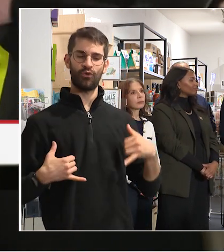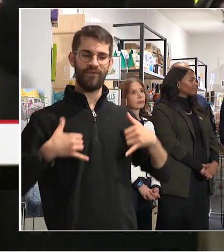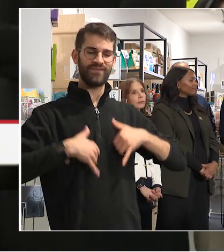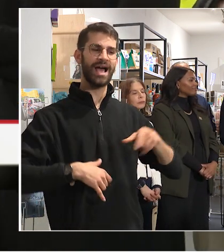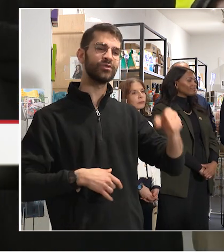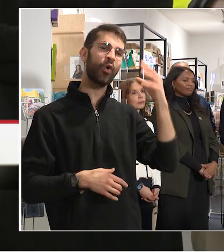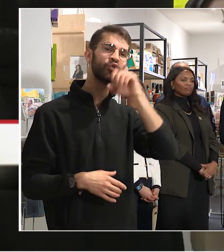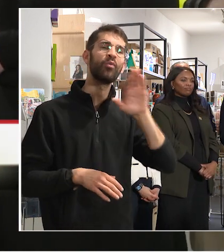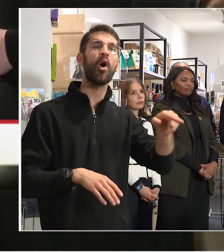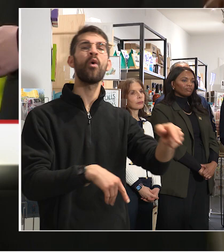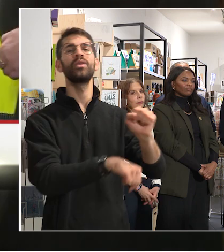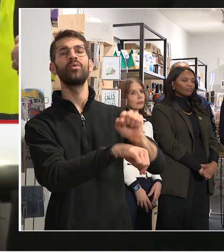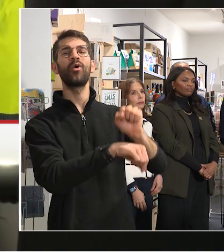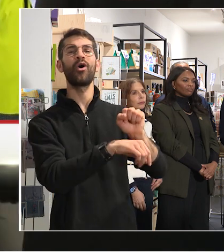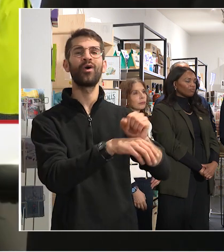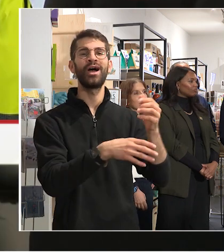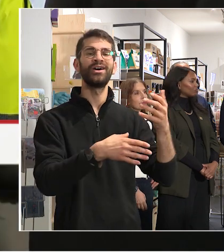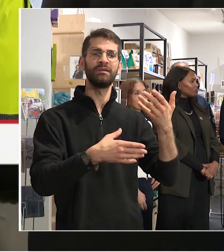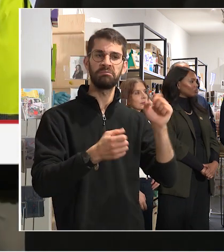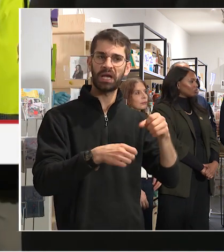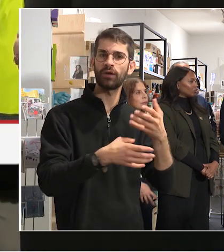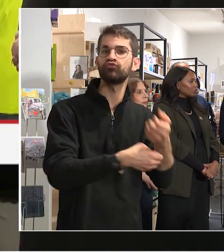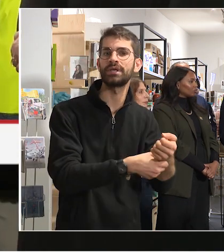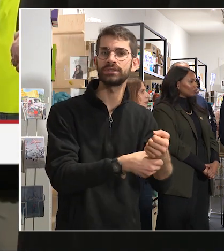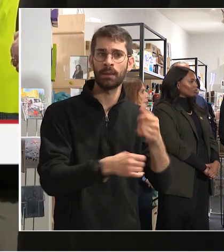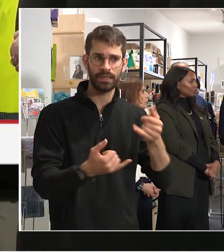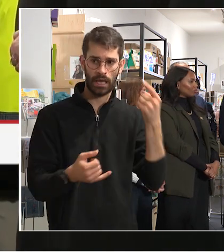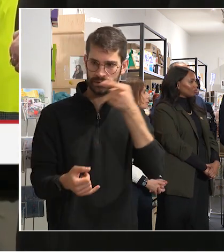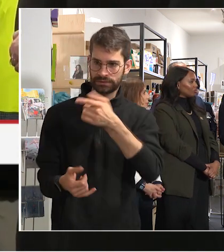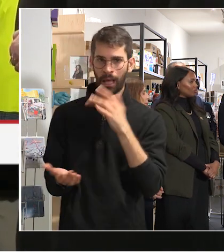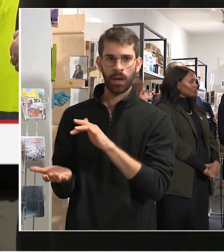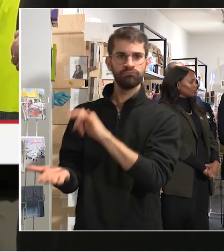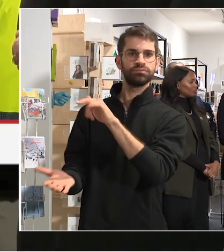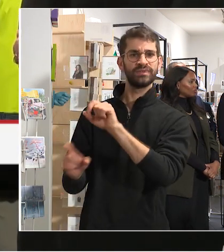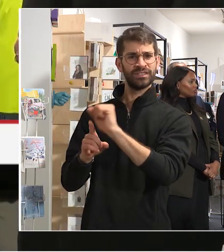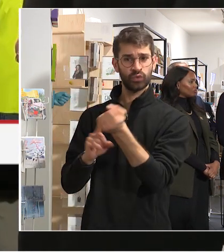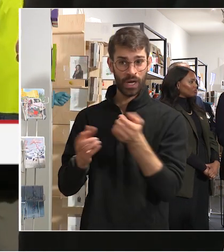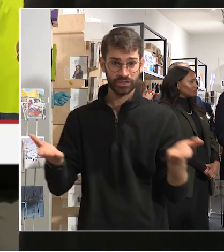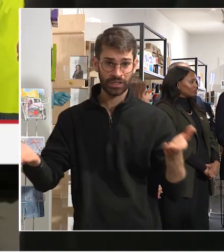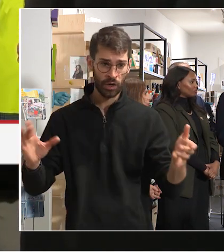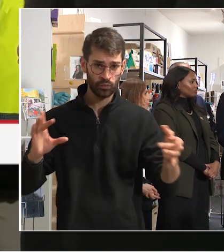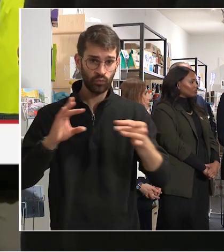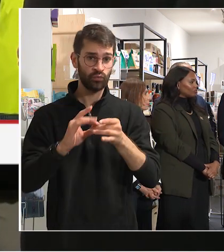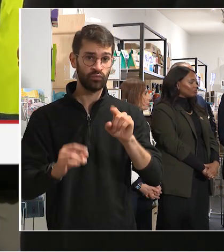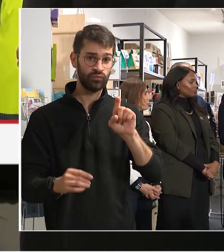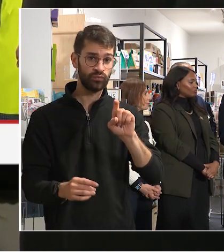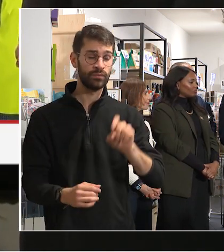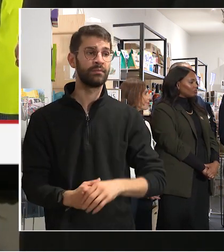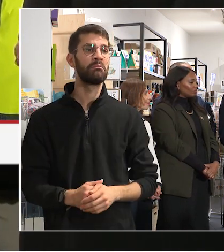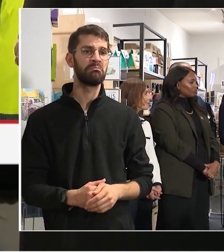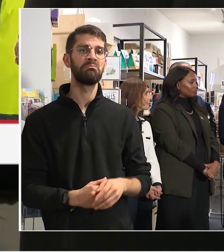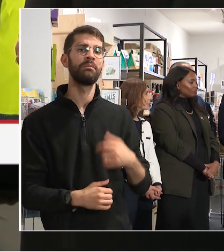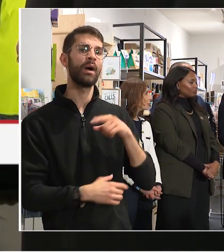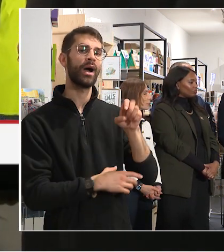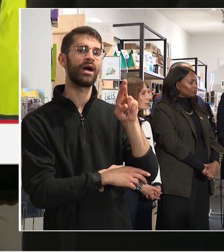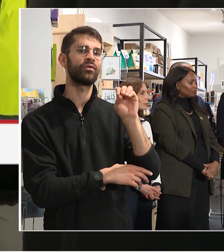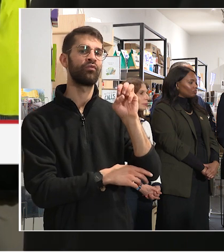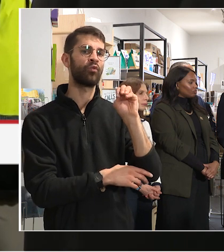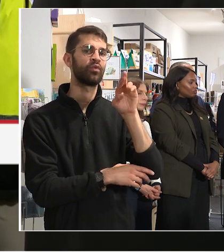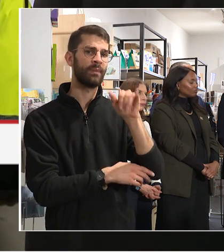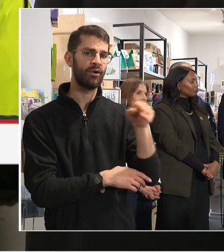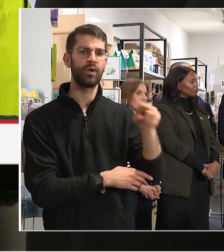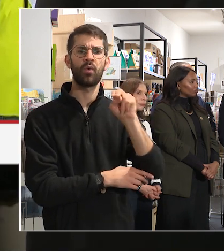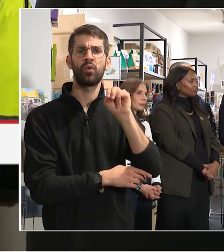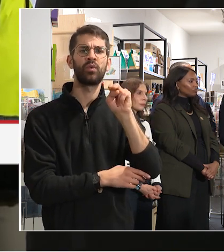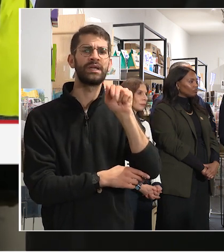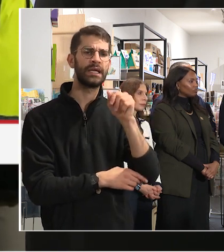worker, and now we're seeing this being used. So. Okay. Let me ask Rosemary or Nina to say a little bit